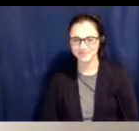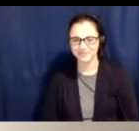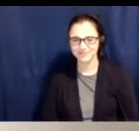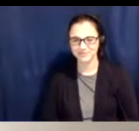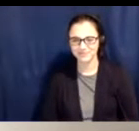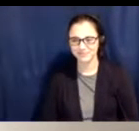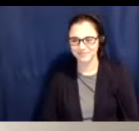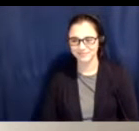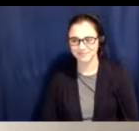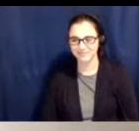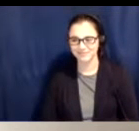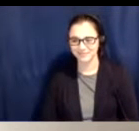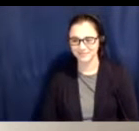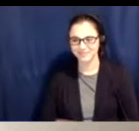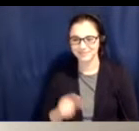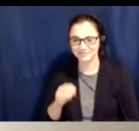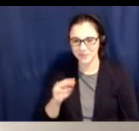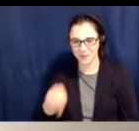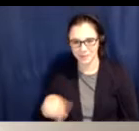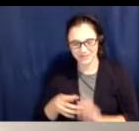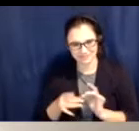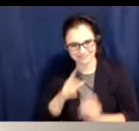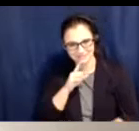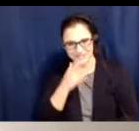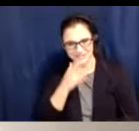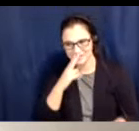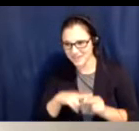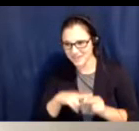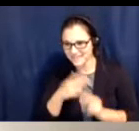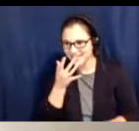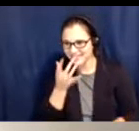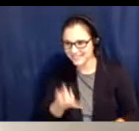That's fun. Isn't that neat? Yeah.